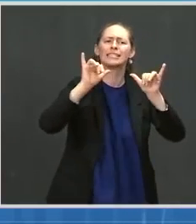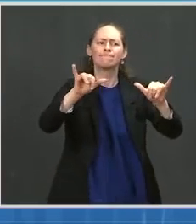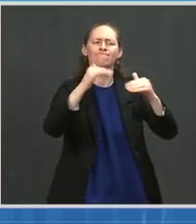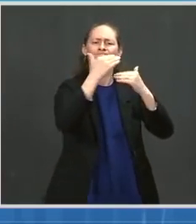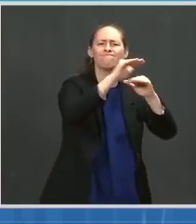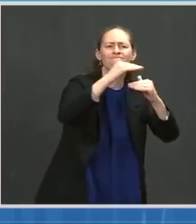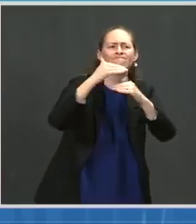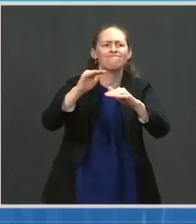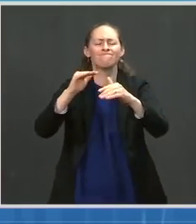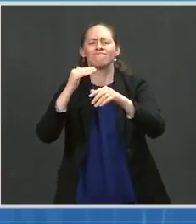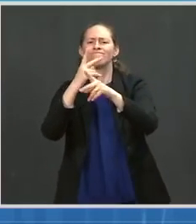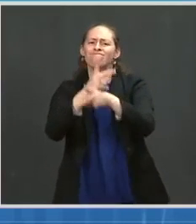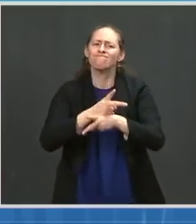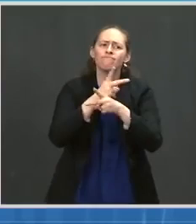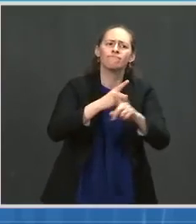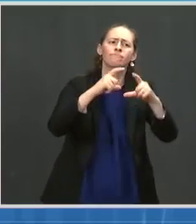mandates.